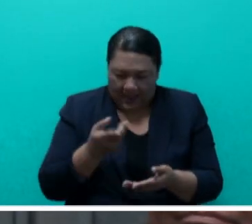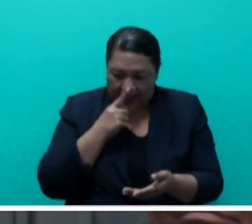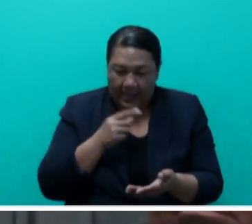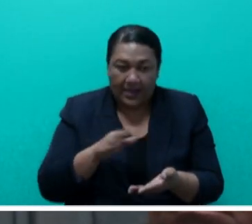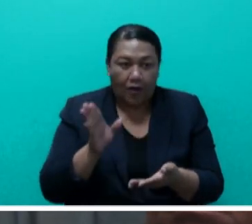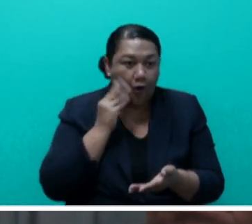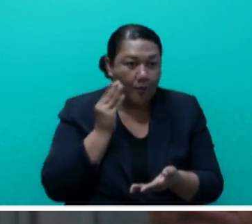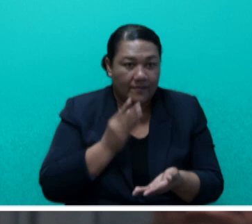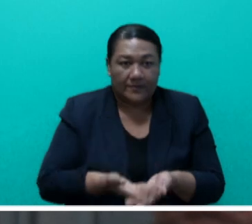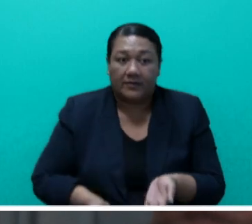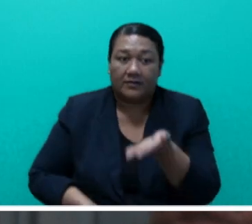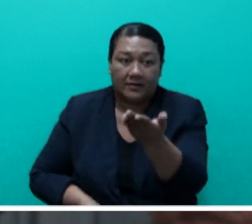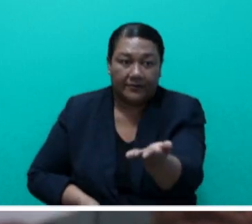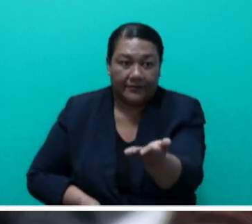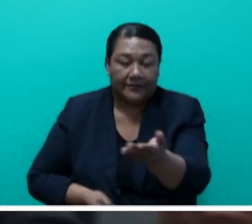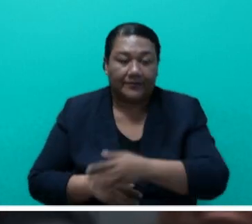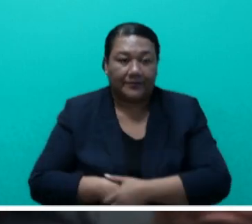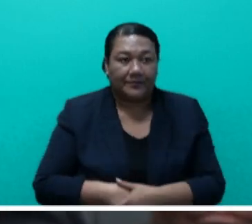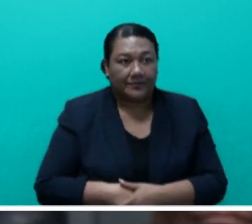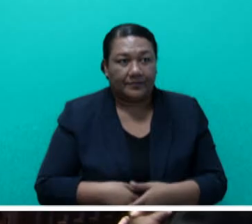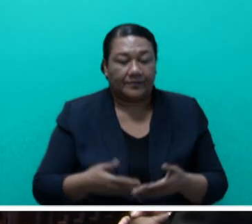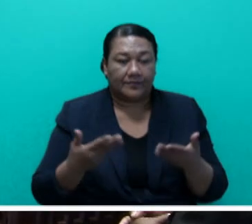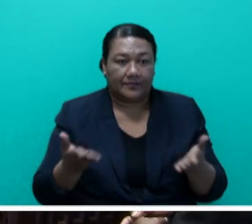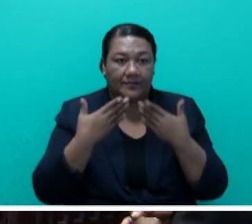to them. Thank you, Mr. Speaker, sir.